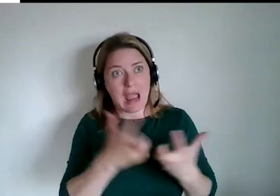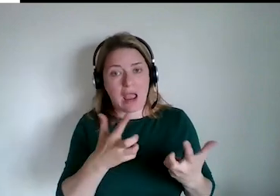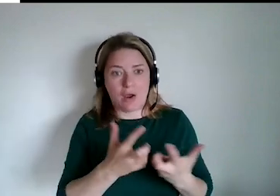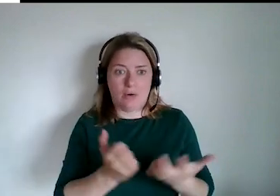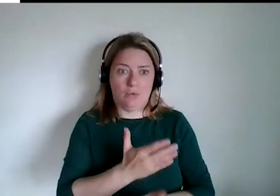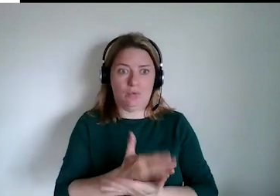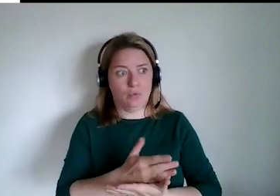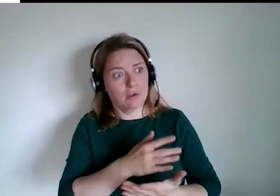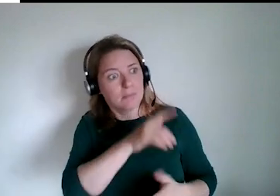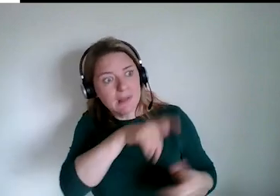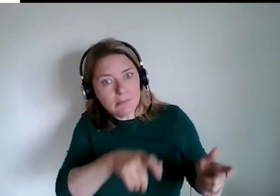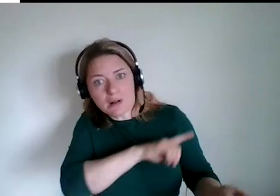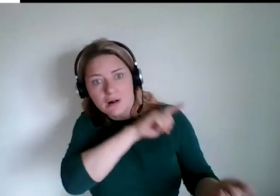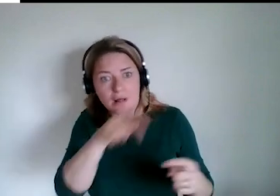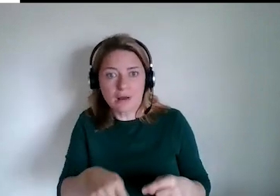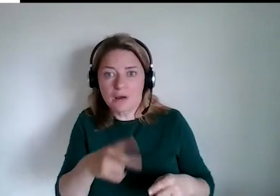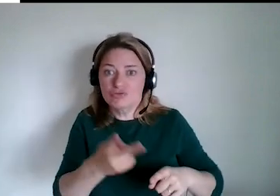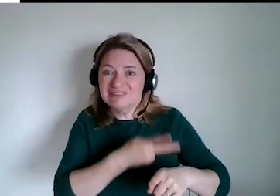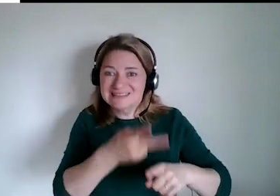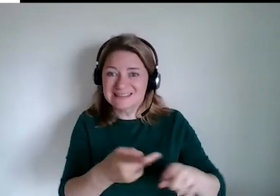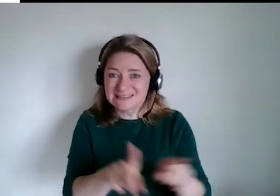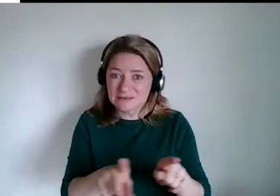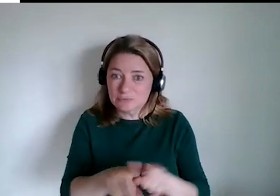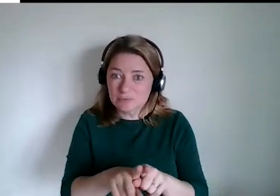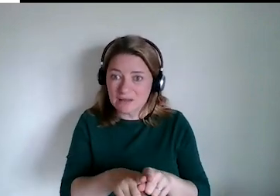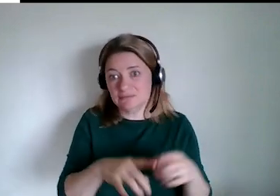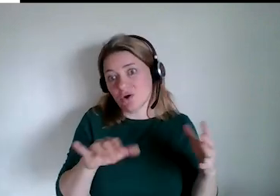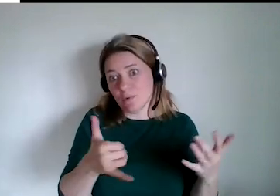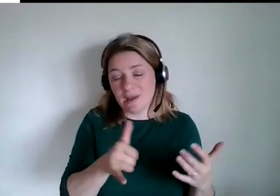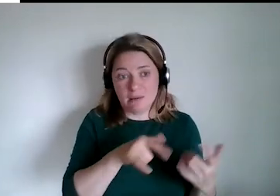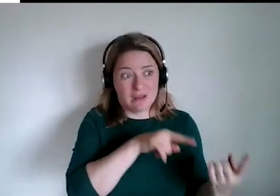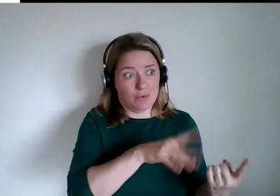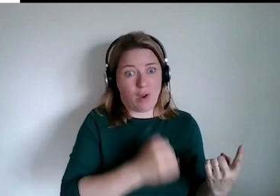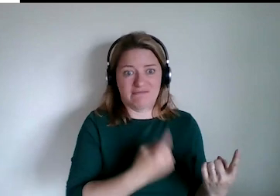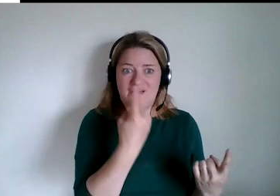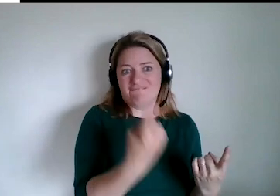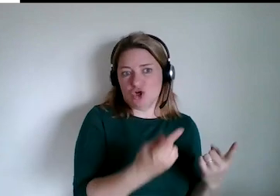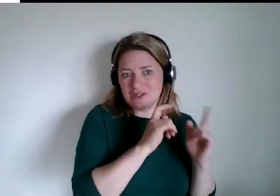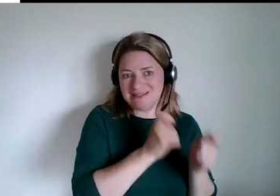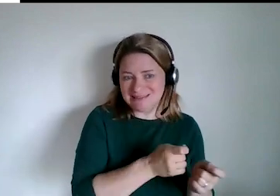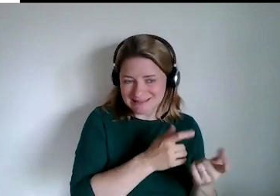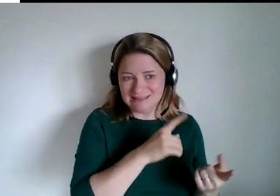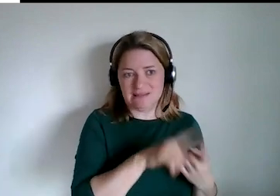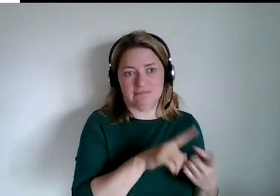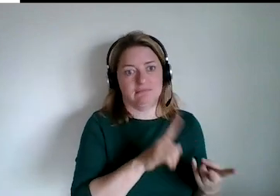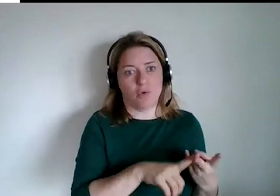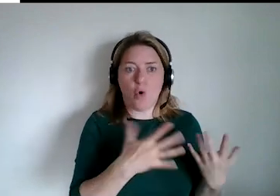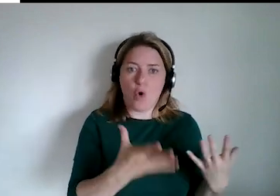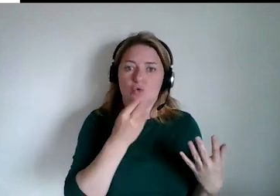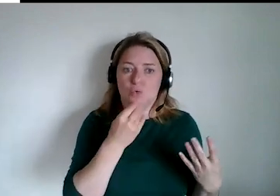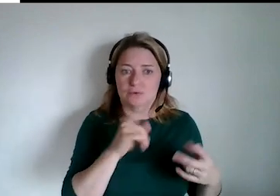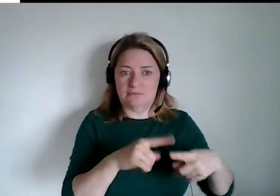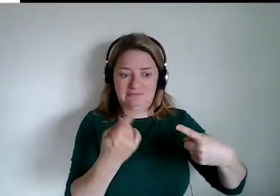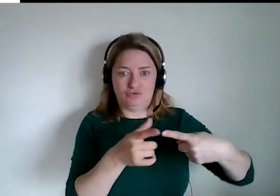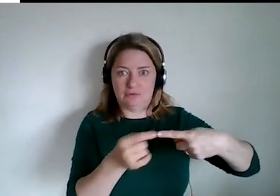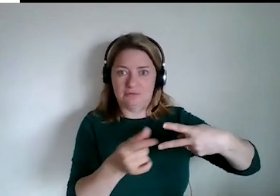resits, multiple applications. So some rationale, it could be just take the first sitting, for example, or use a multi-level model. But people don't